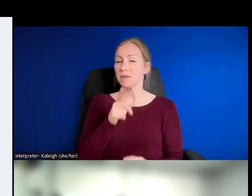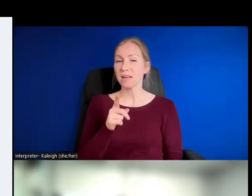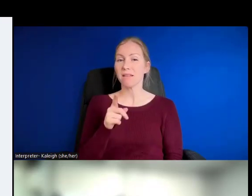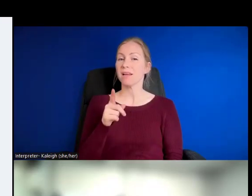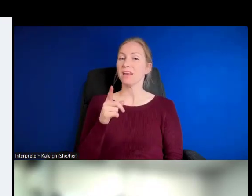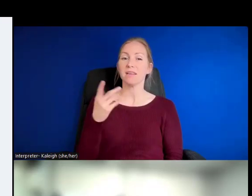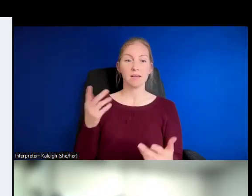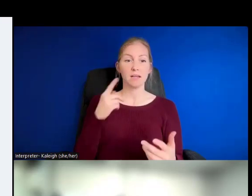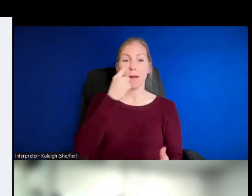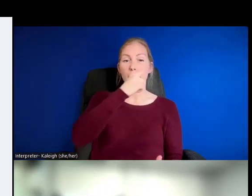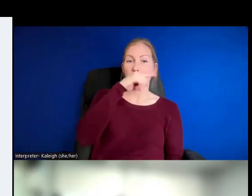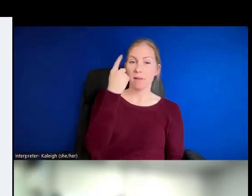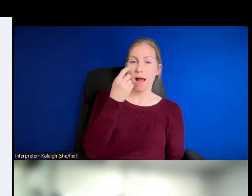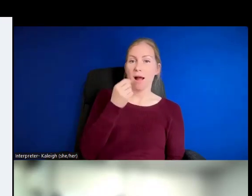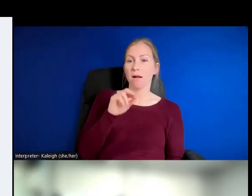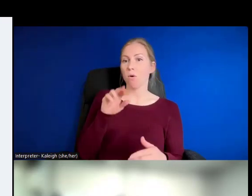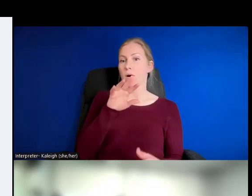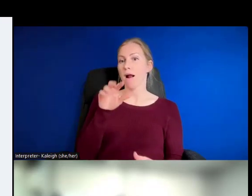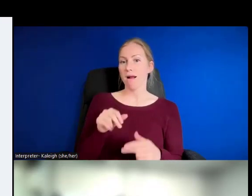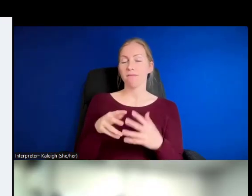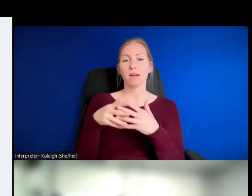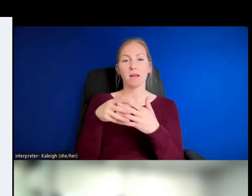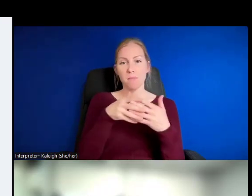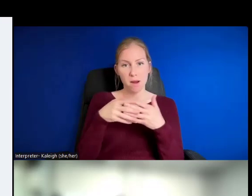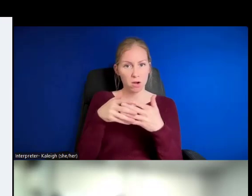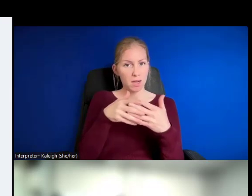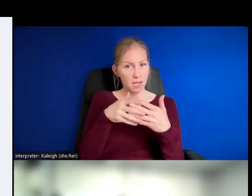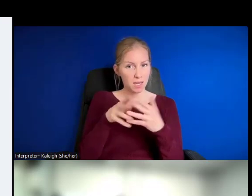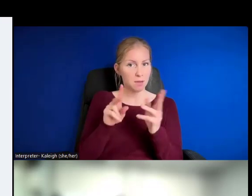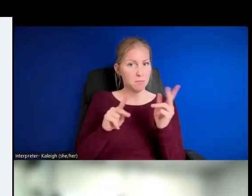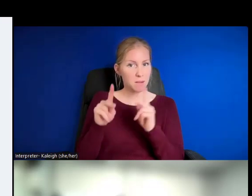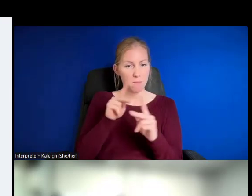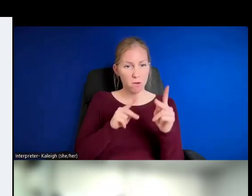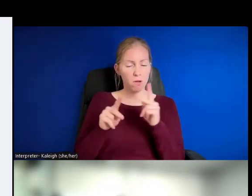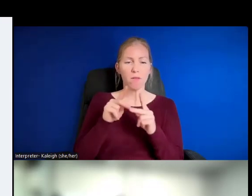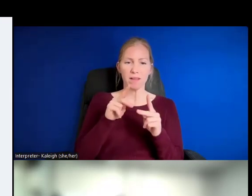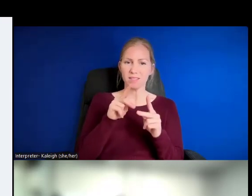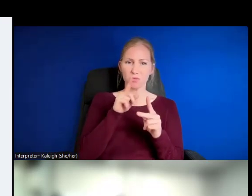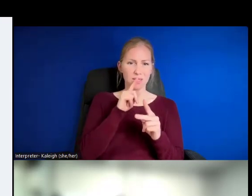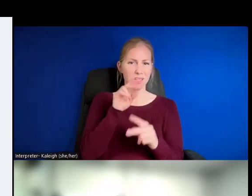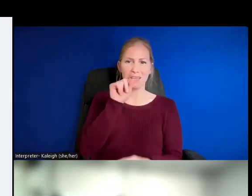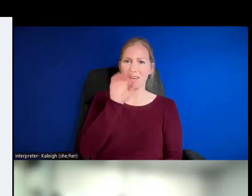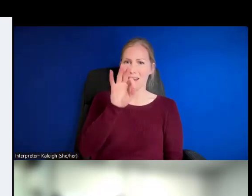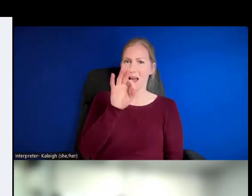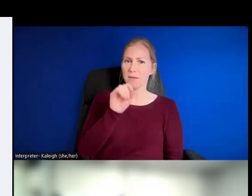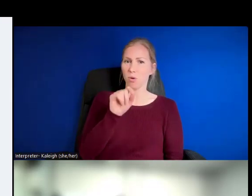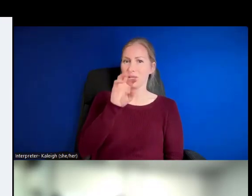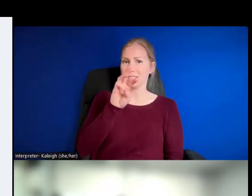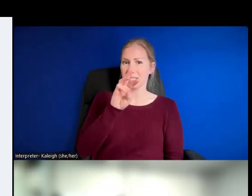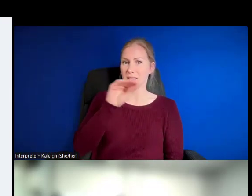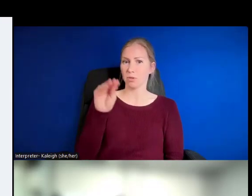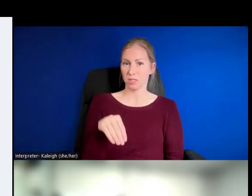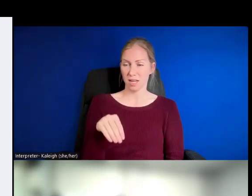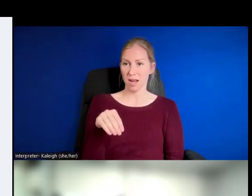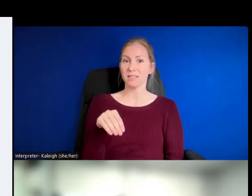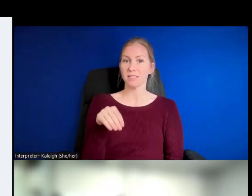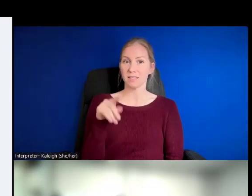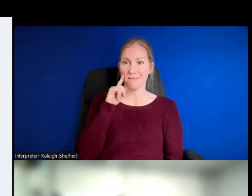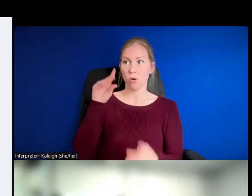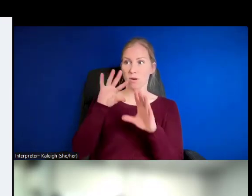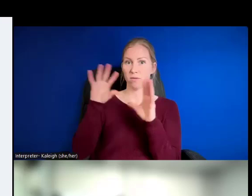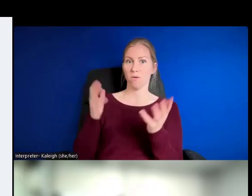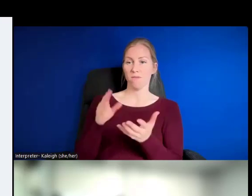Black or African American individuals comprise only 9.6% of the overall Massachusetts